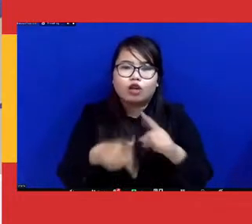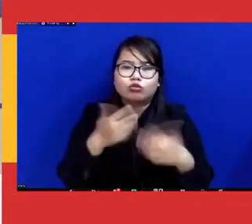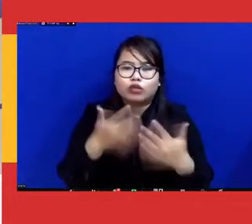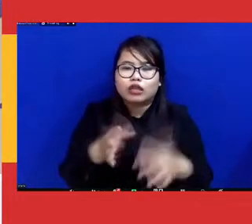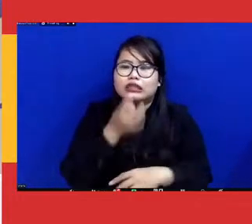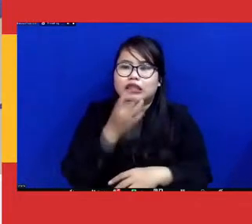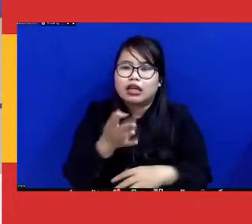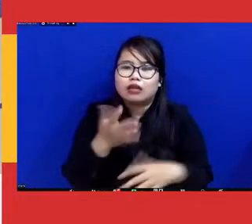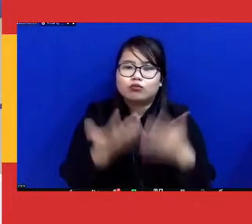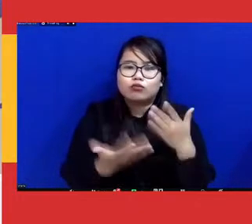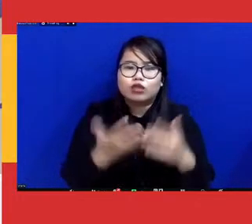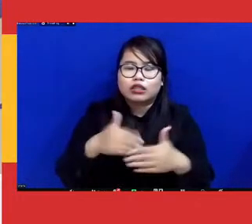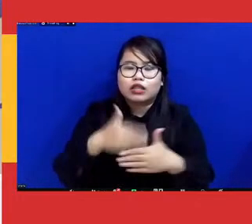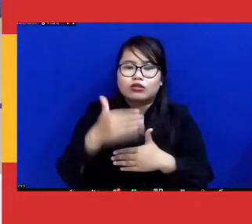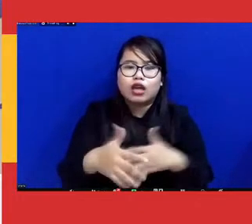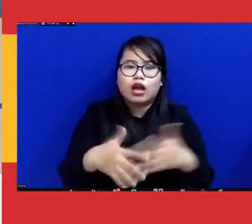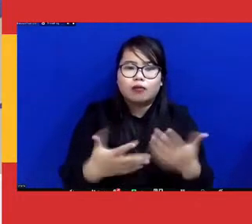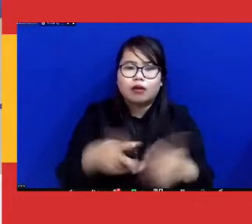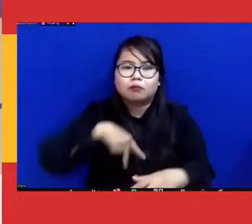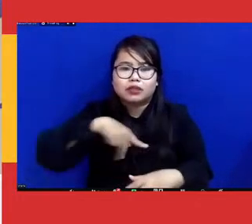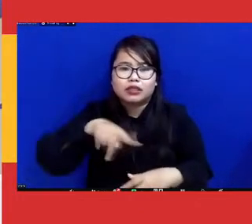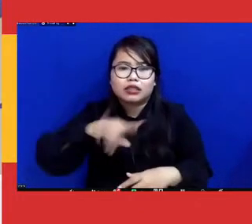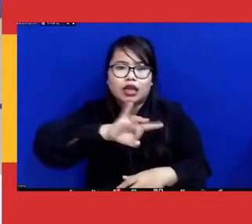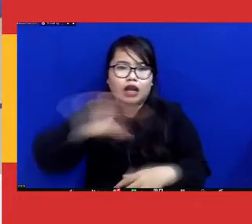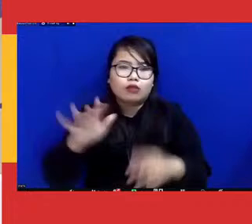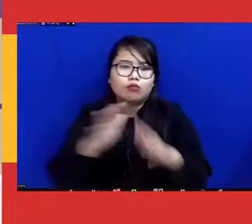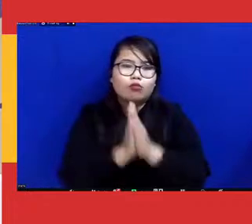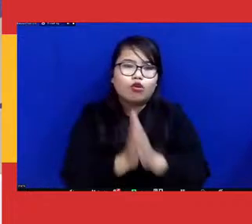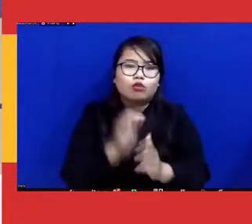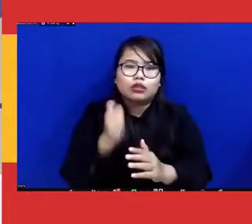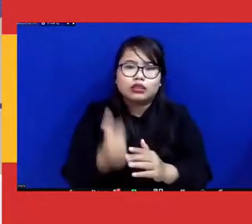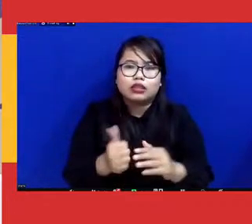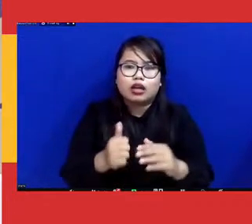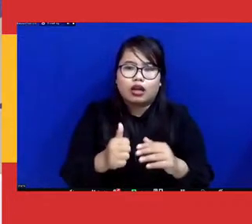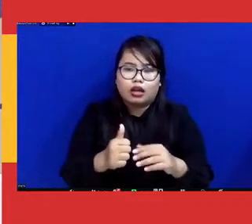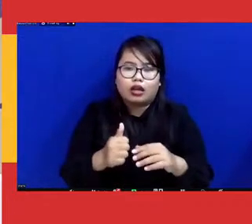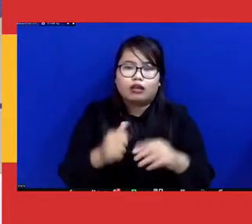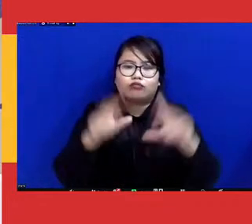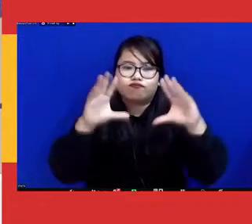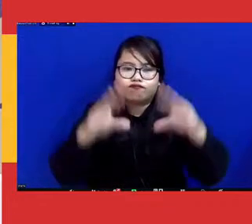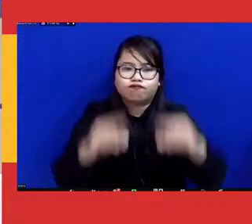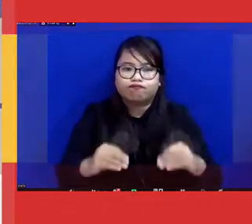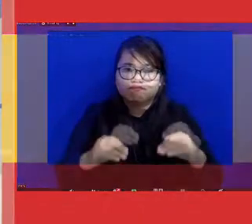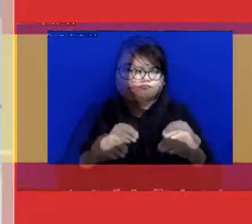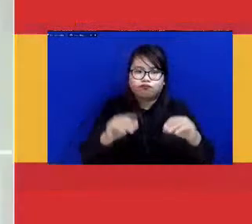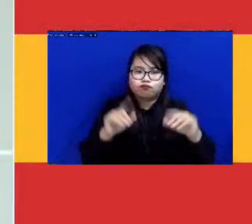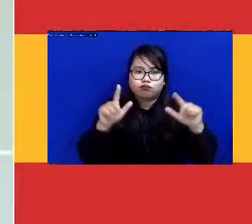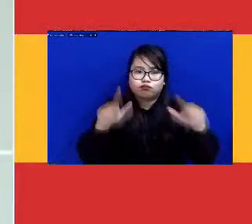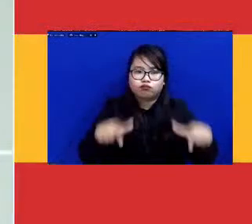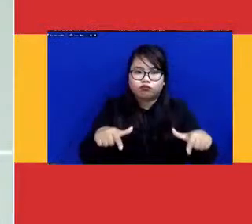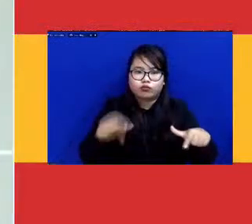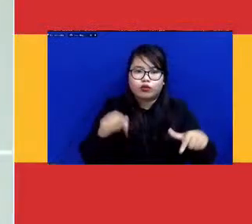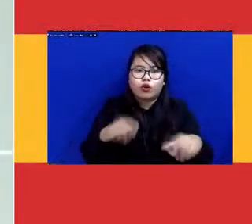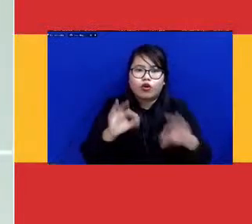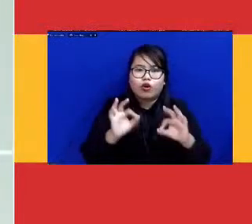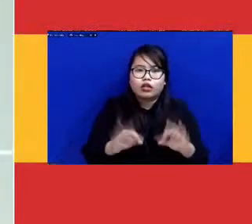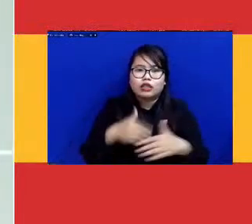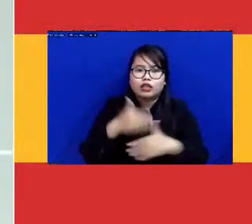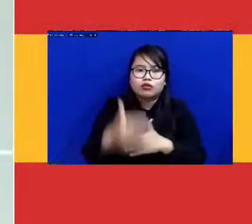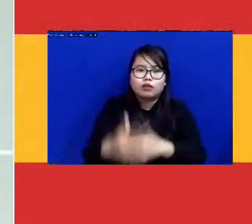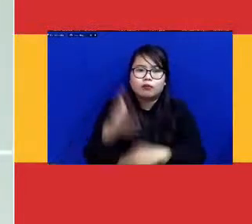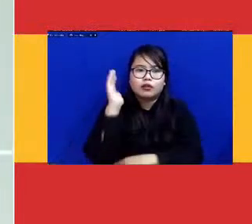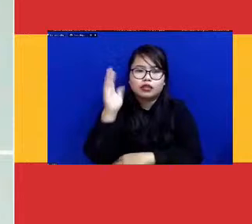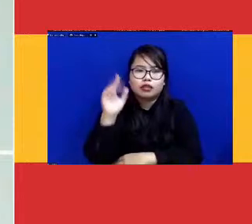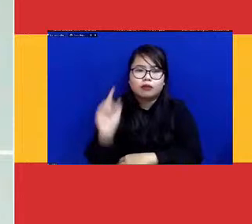speaker talk. All right, our first presenter is the mayor of Metro City of Lampung Province,